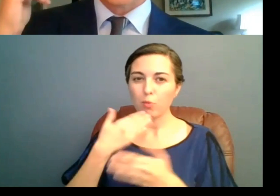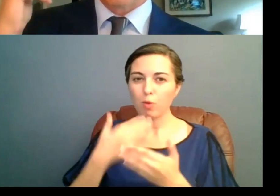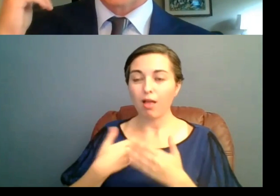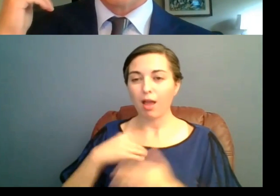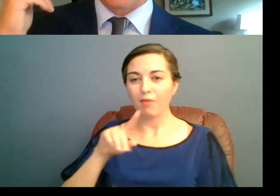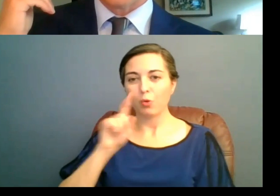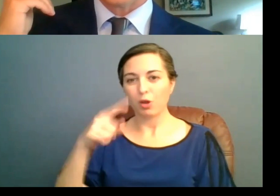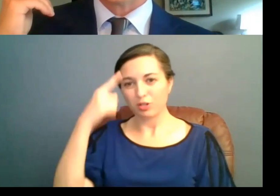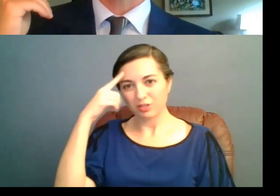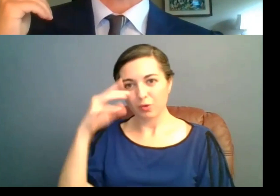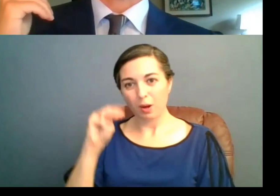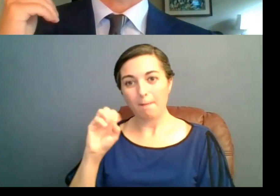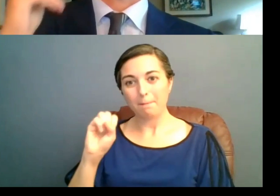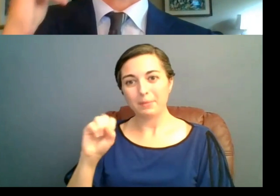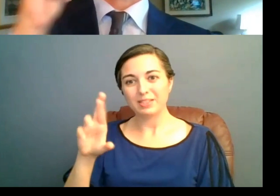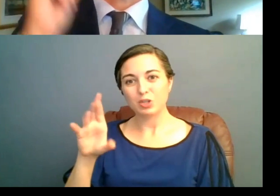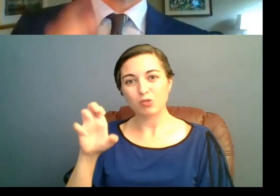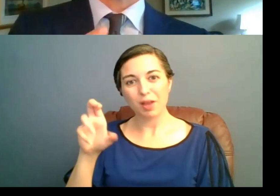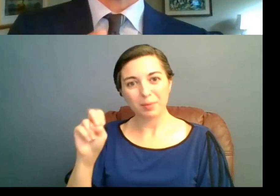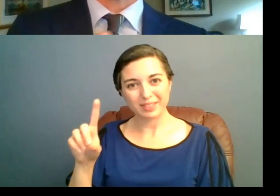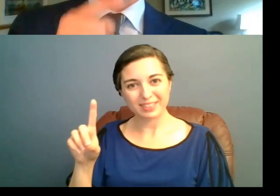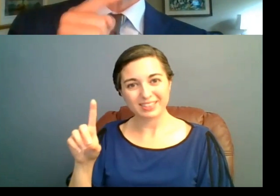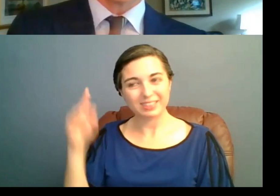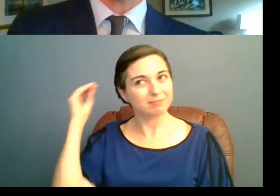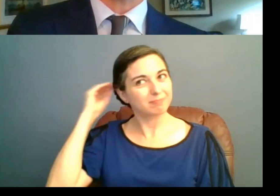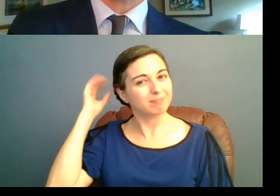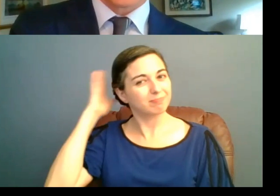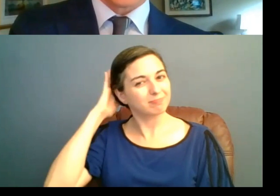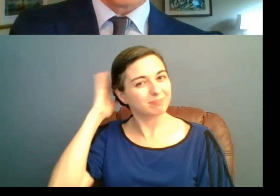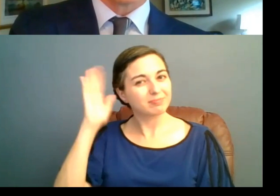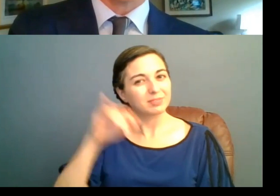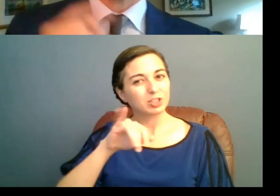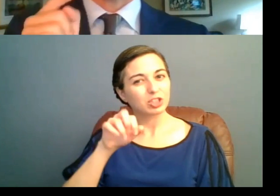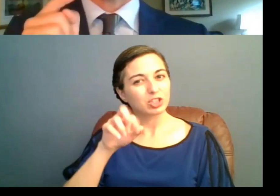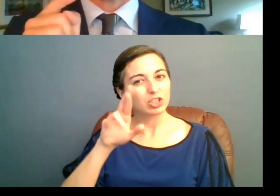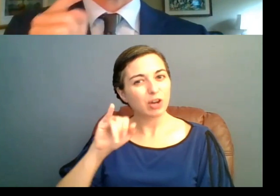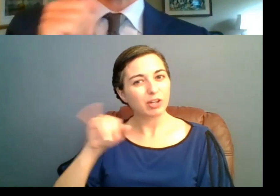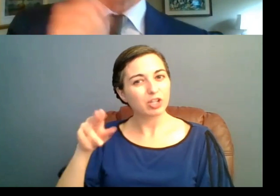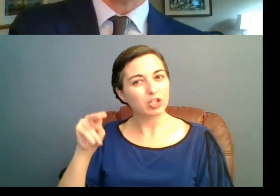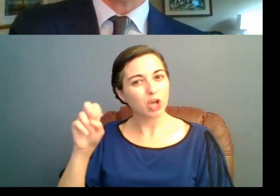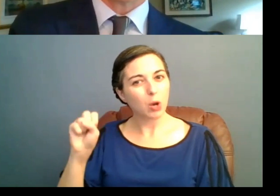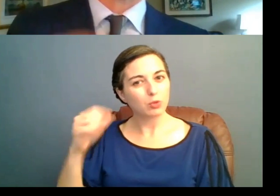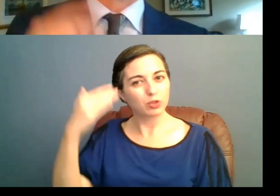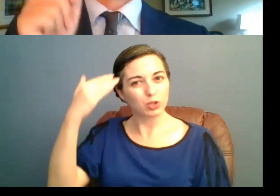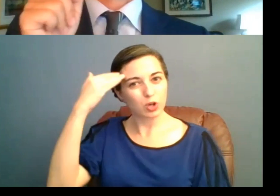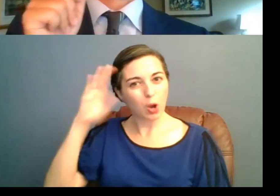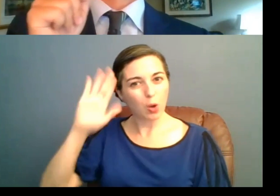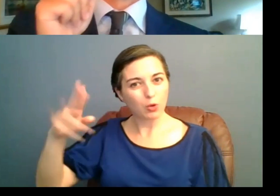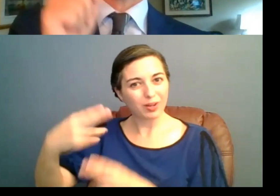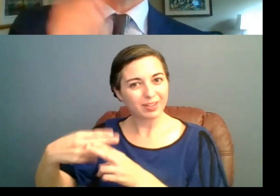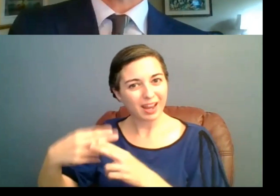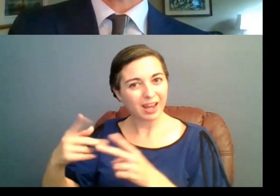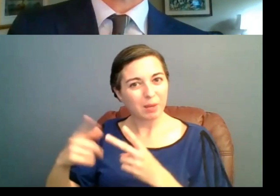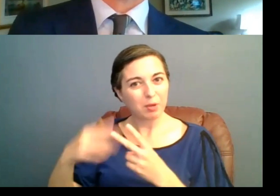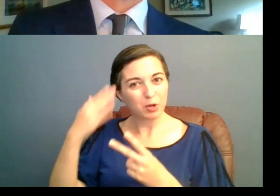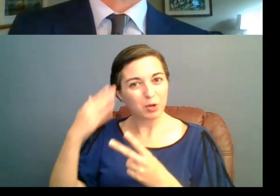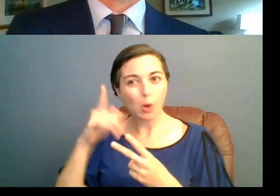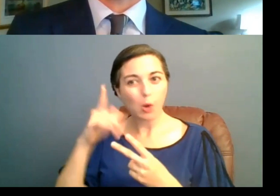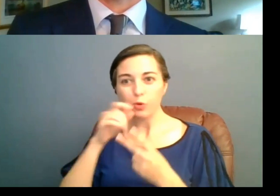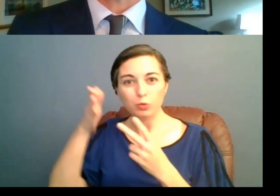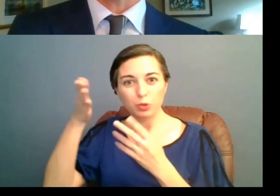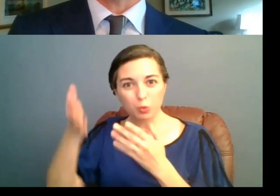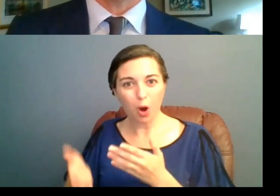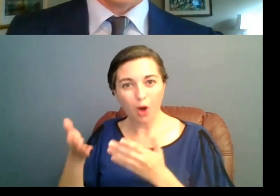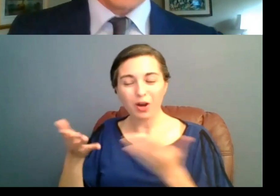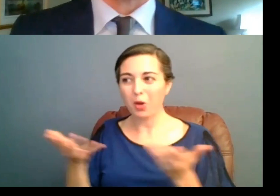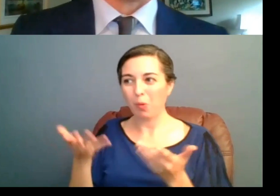Redmond because it's in the back of my mind. Does Jerry Jones know your name? Does he know who you are? And if so, what is he like